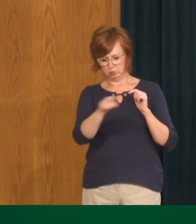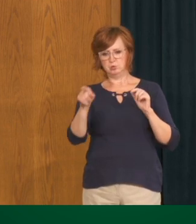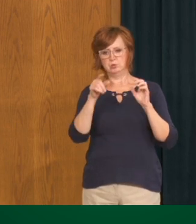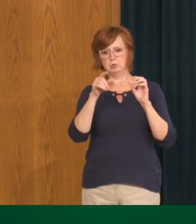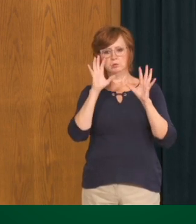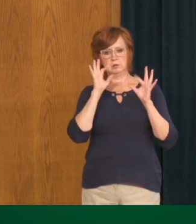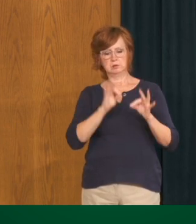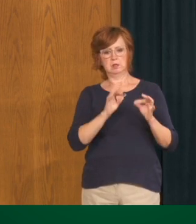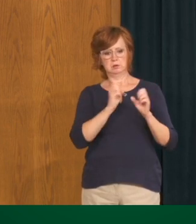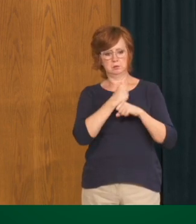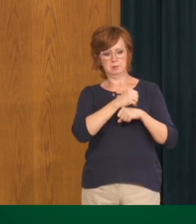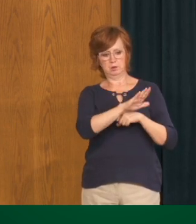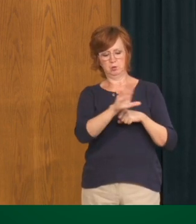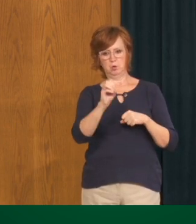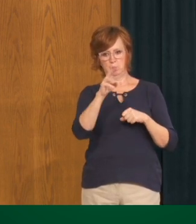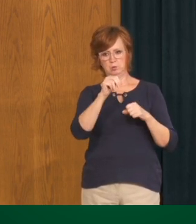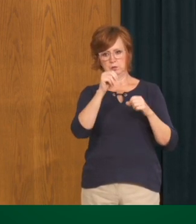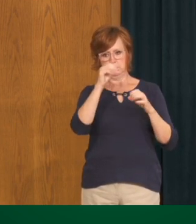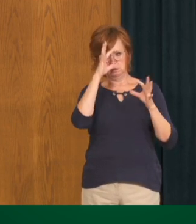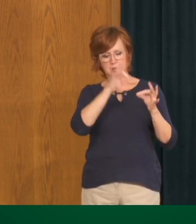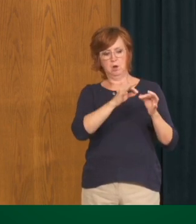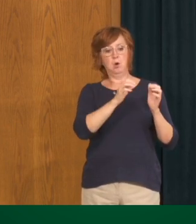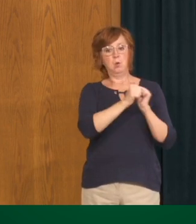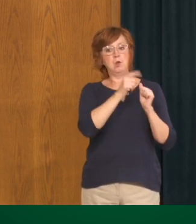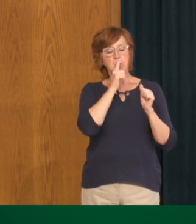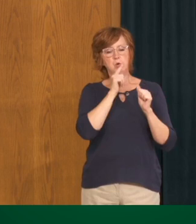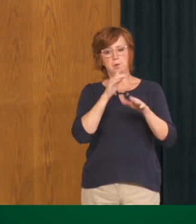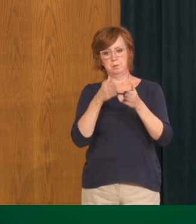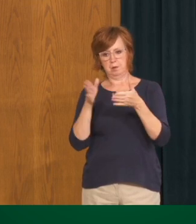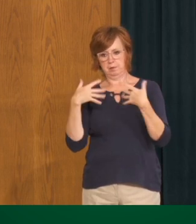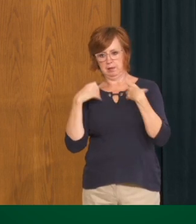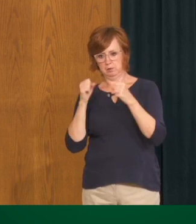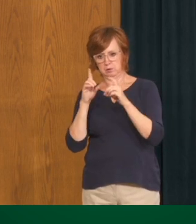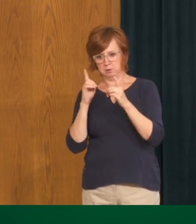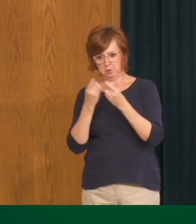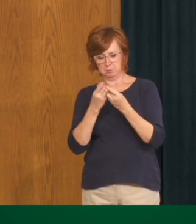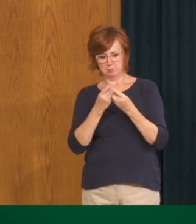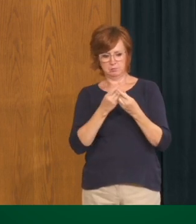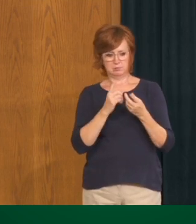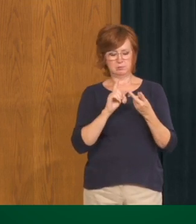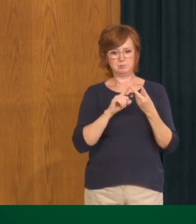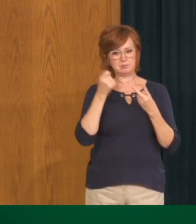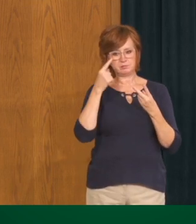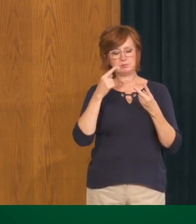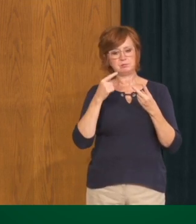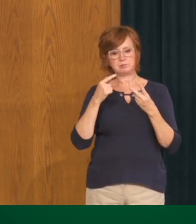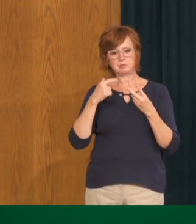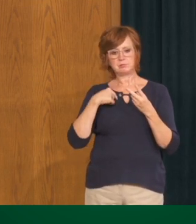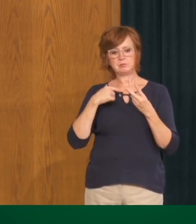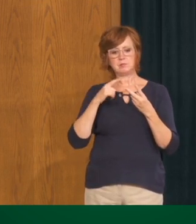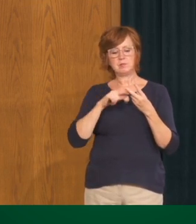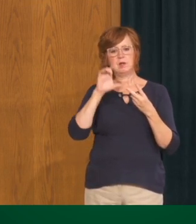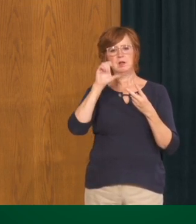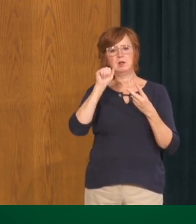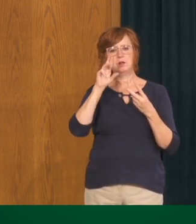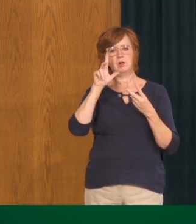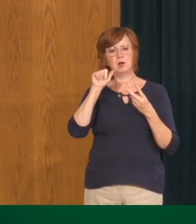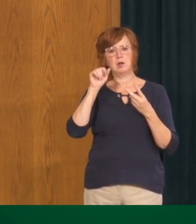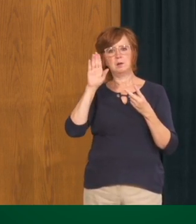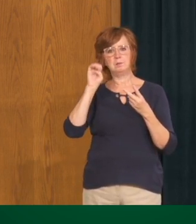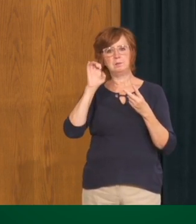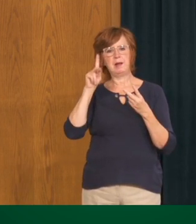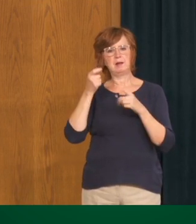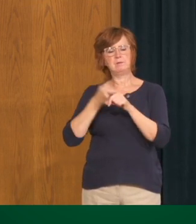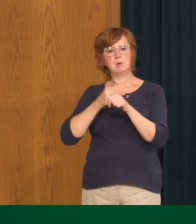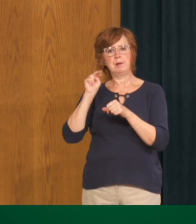health. I think it's fair to say that all along, and it's one thing I agree with the opposition and Carla Beck about, is the